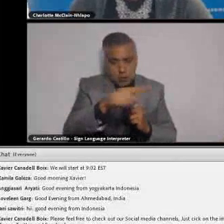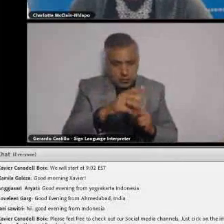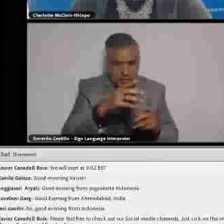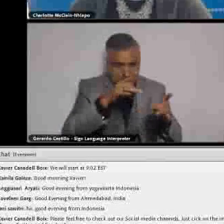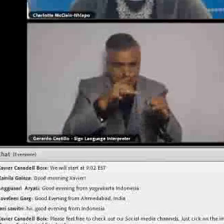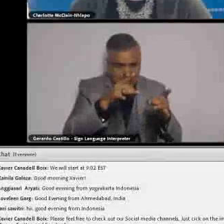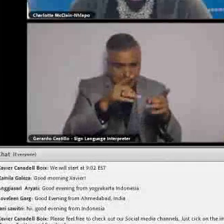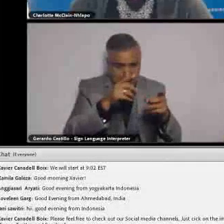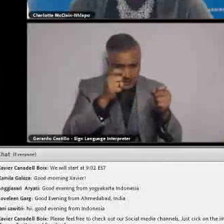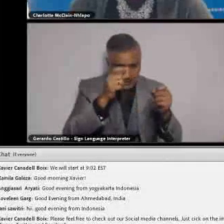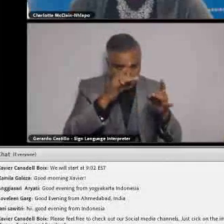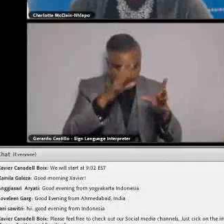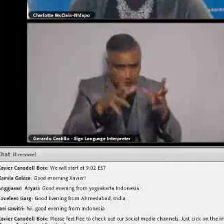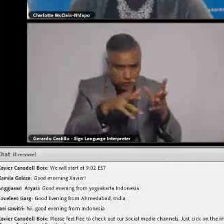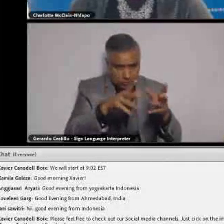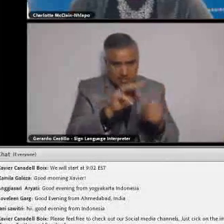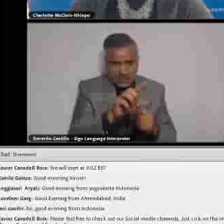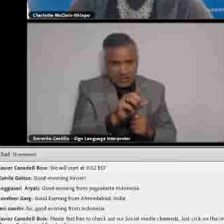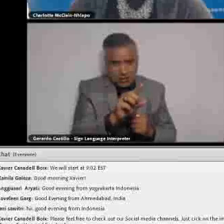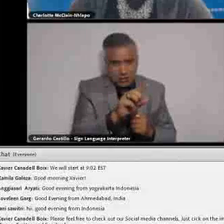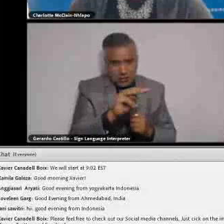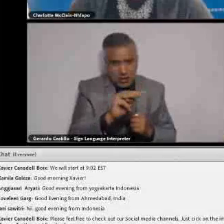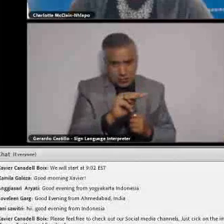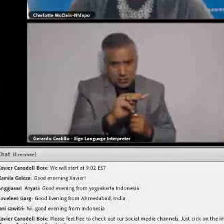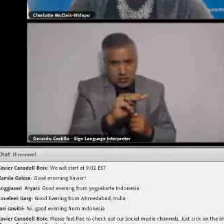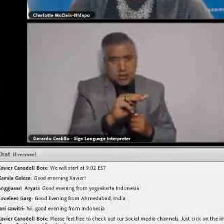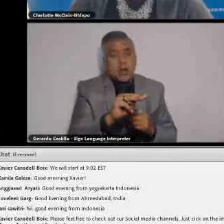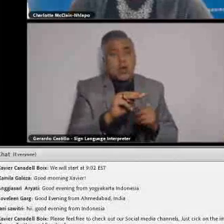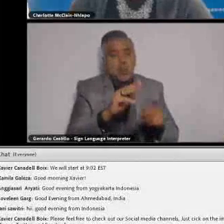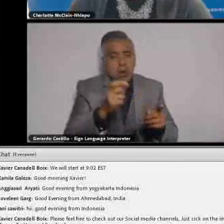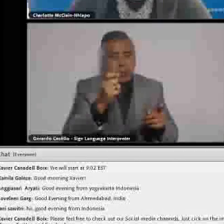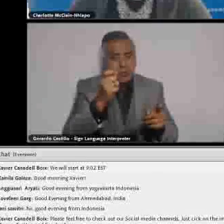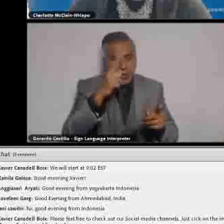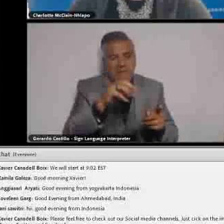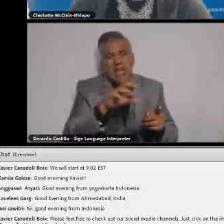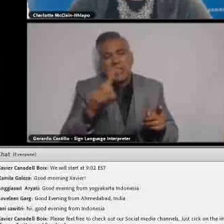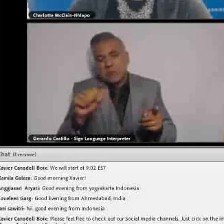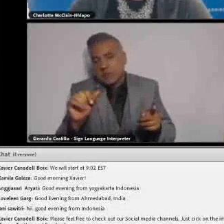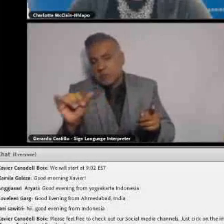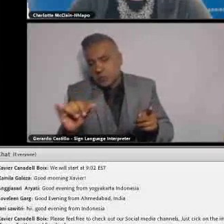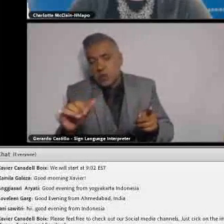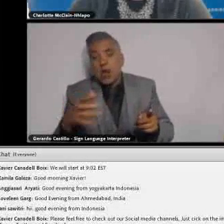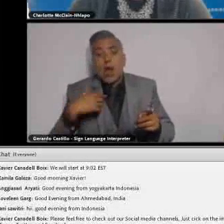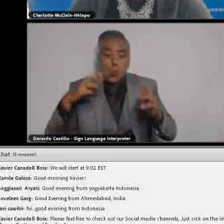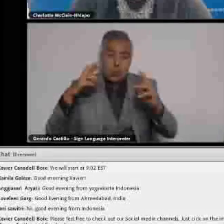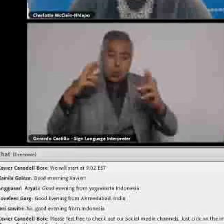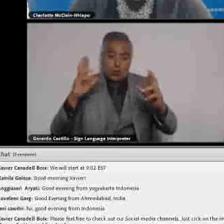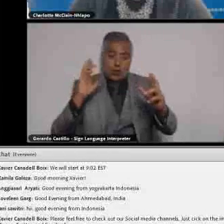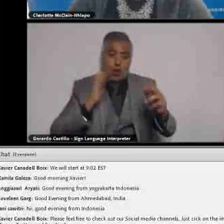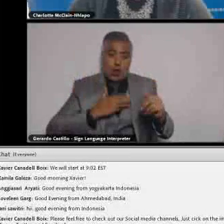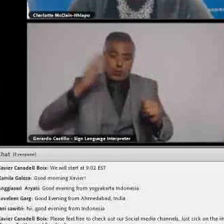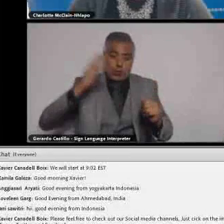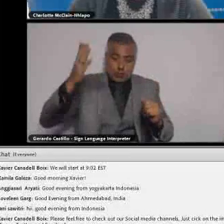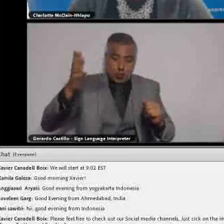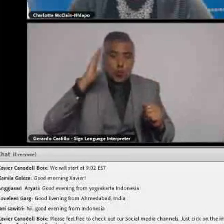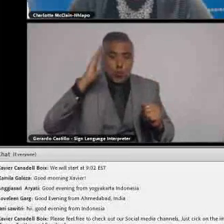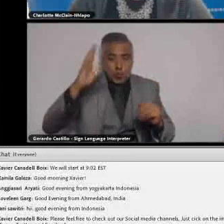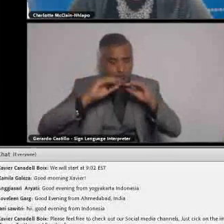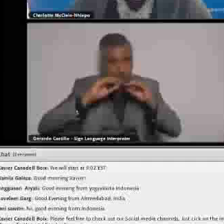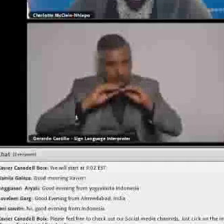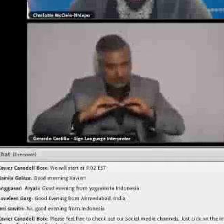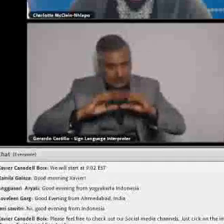or the disability side. But hopefully the messages of the presentation and our discussion will resonate and stay